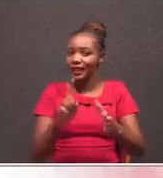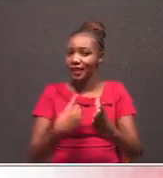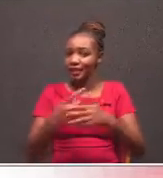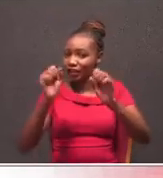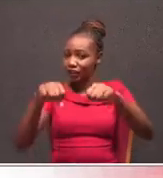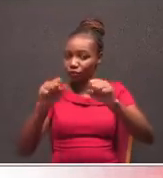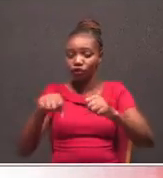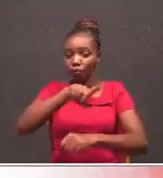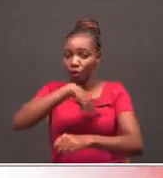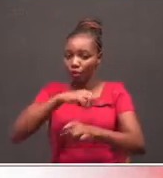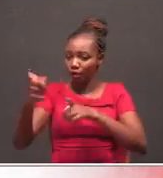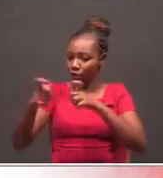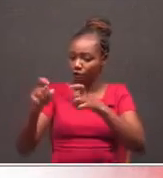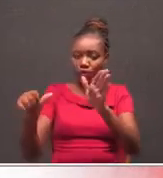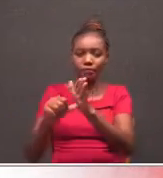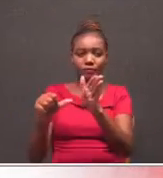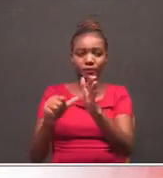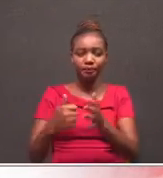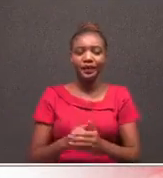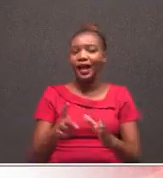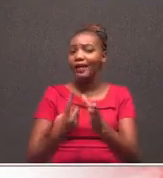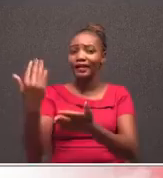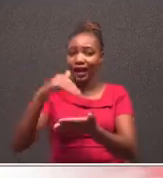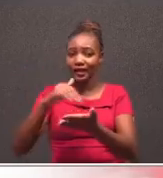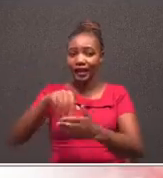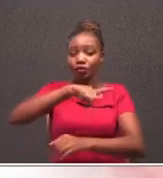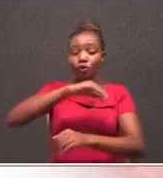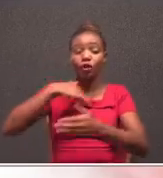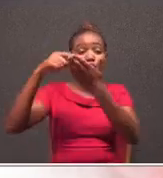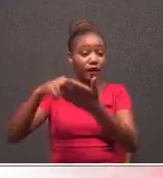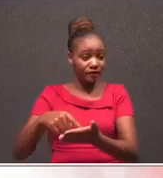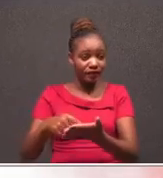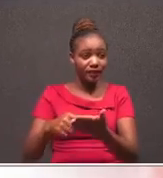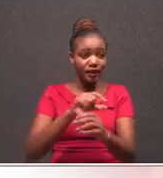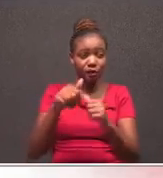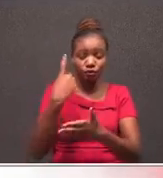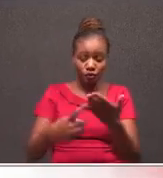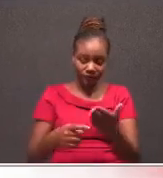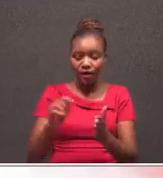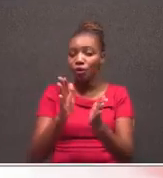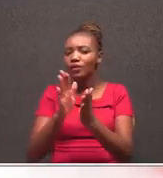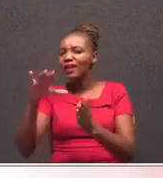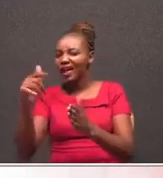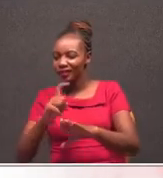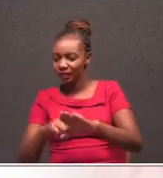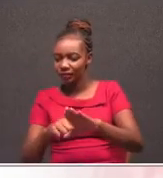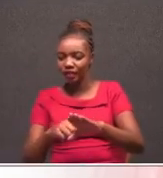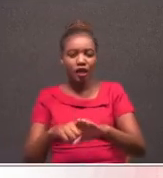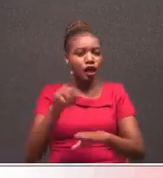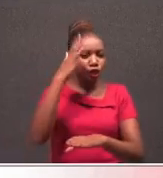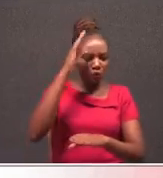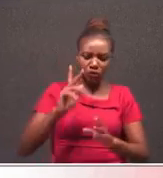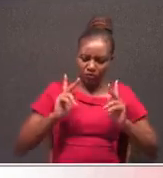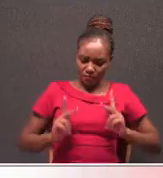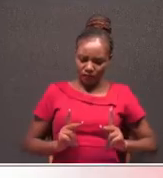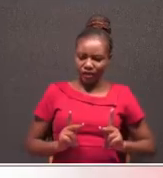to kind of curtail these things. But again, we want to emphasize, just like we did the other time, and personally as